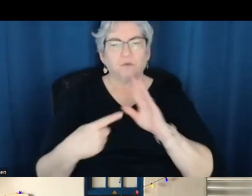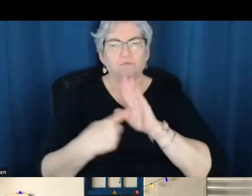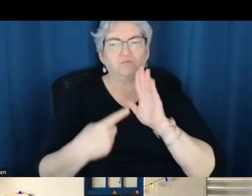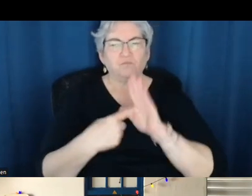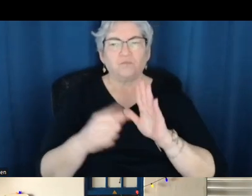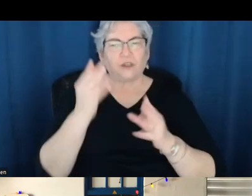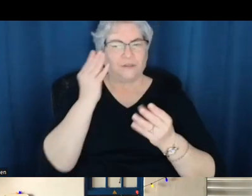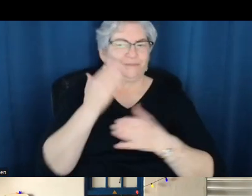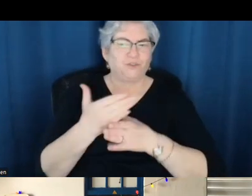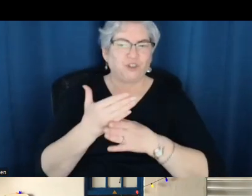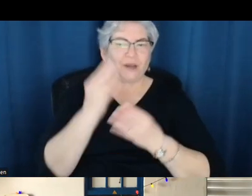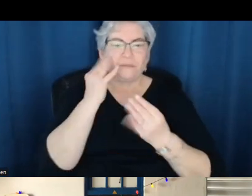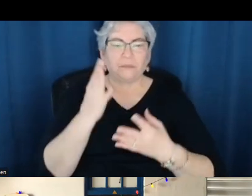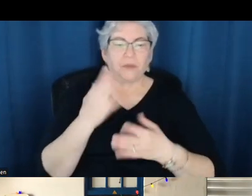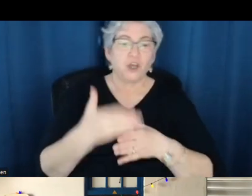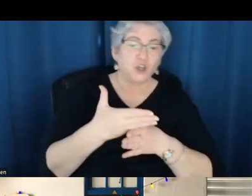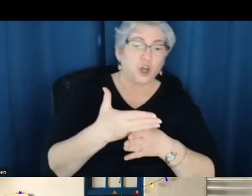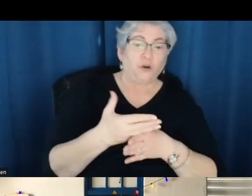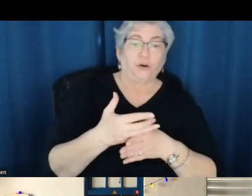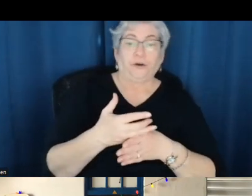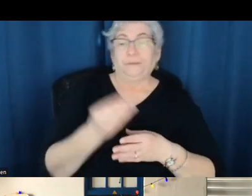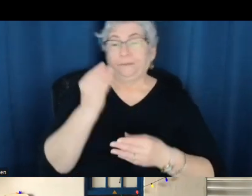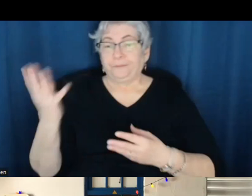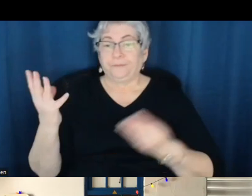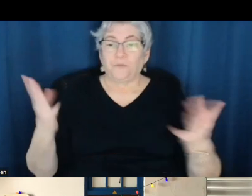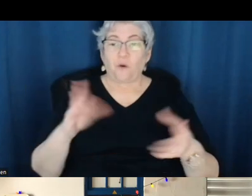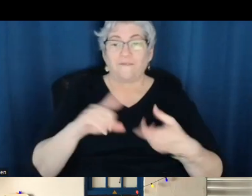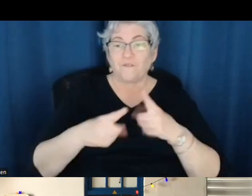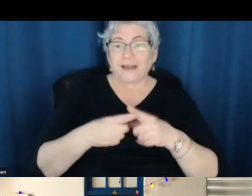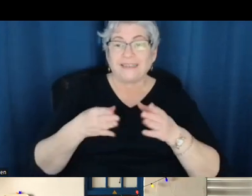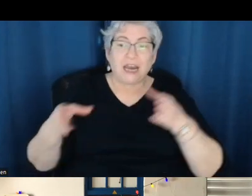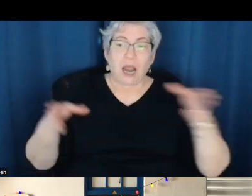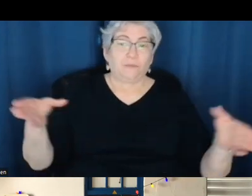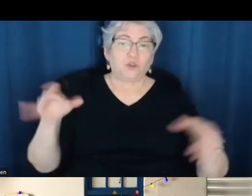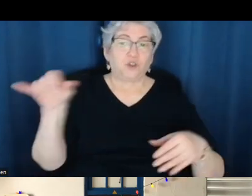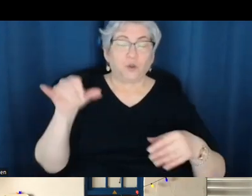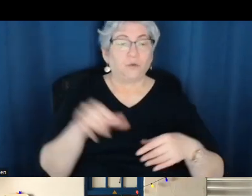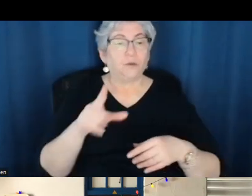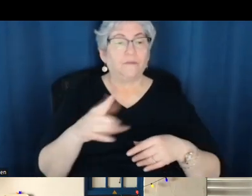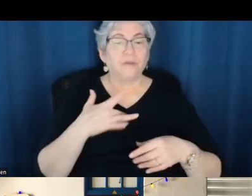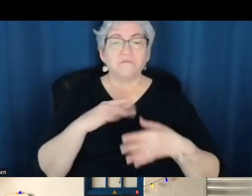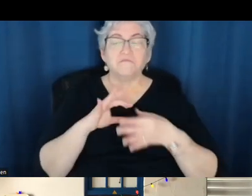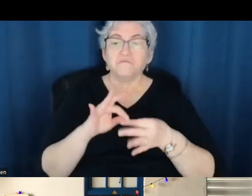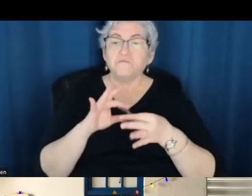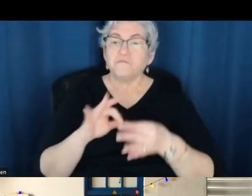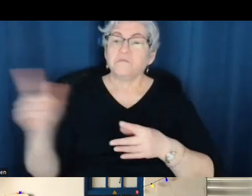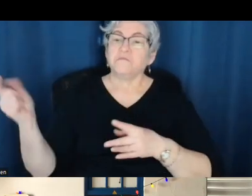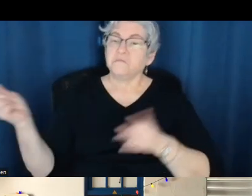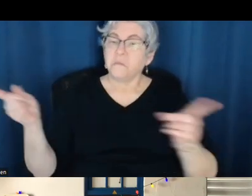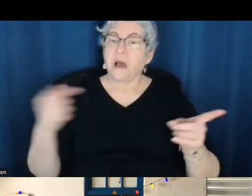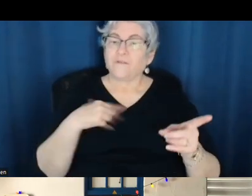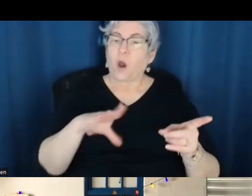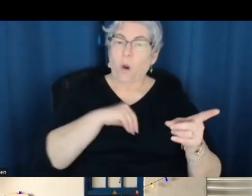knowledge, inspiring friends and neighbors to think differently. As each of your connections create their own mini